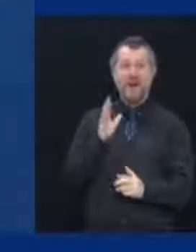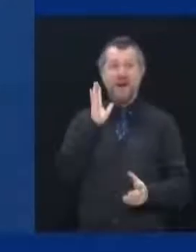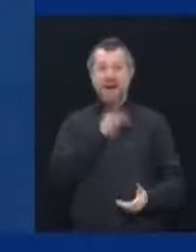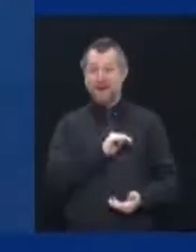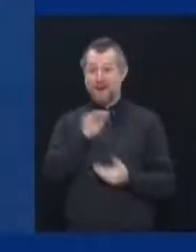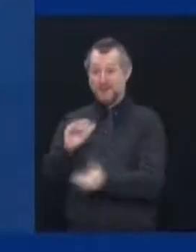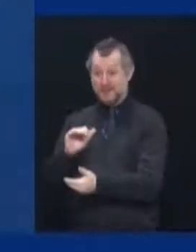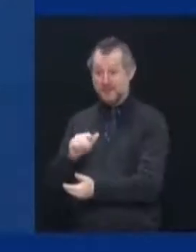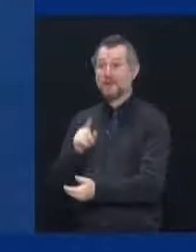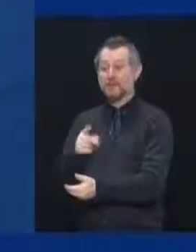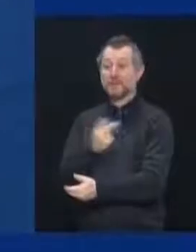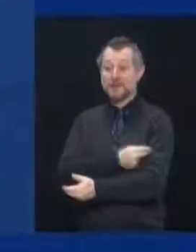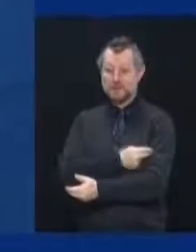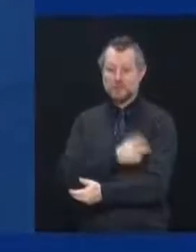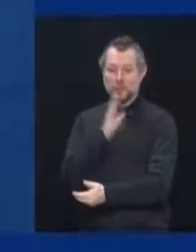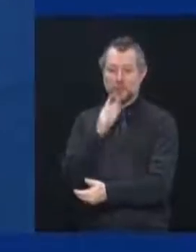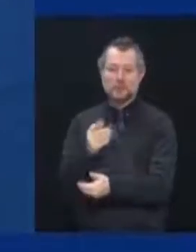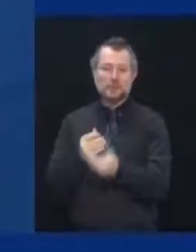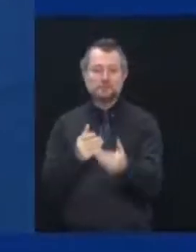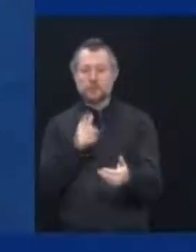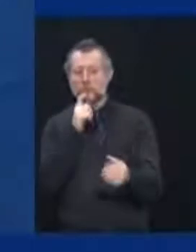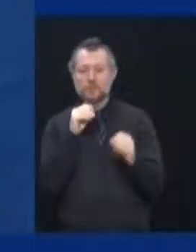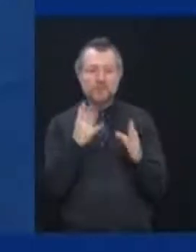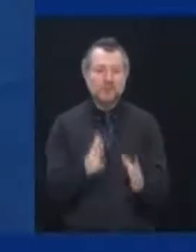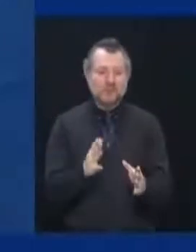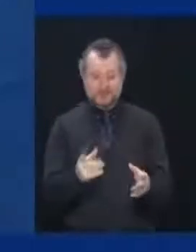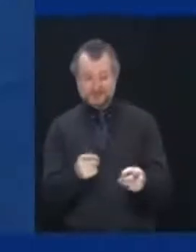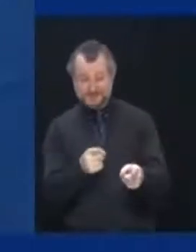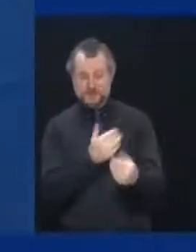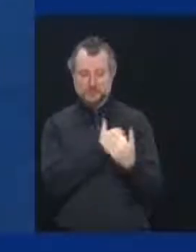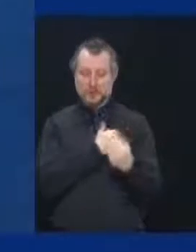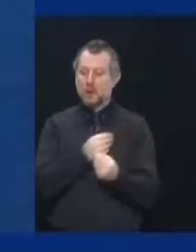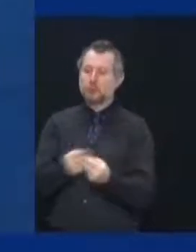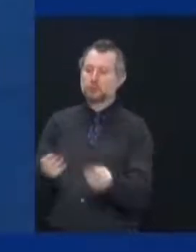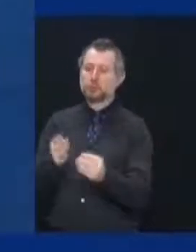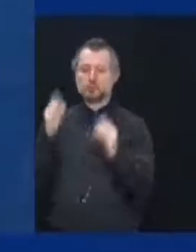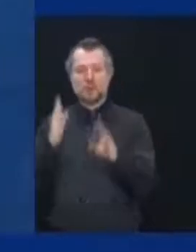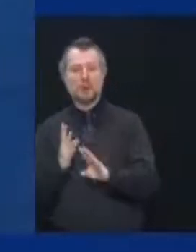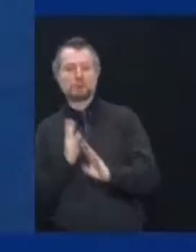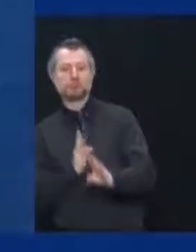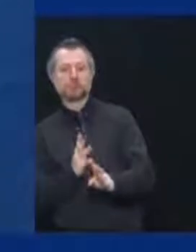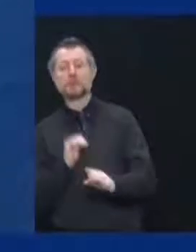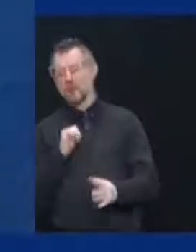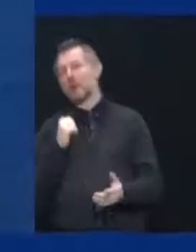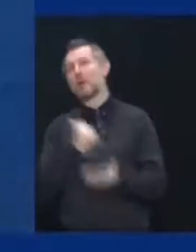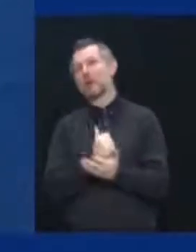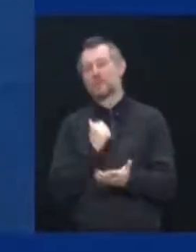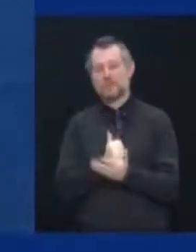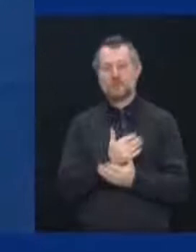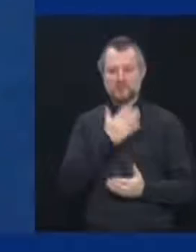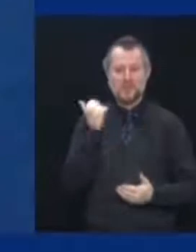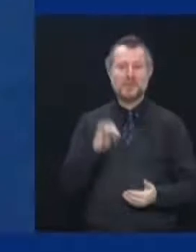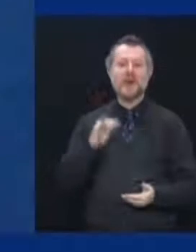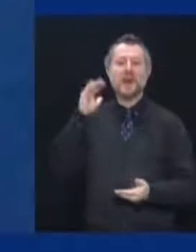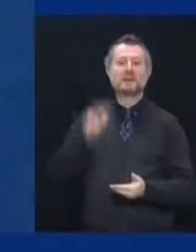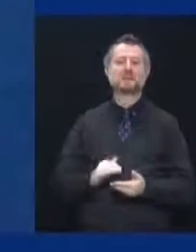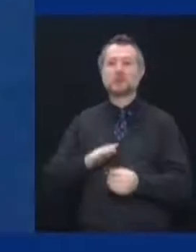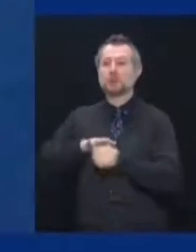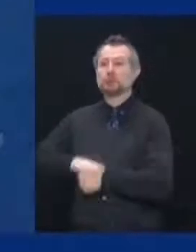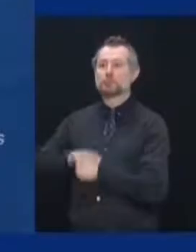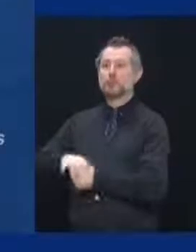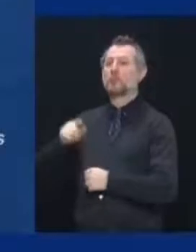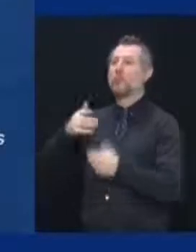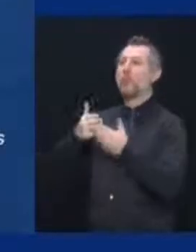to a select provider, and that's a big benefit to all of us because it removes pressure on the